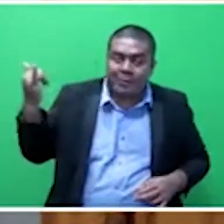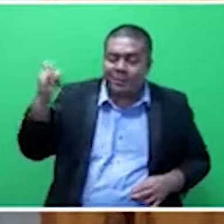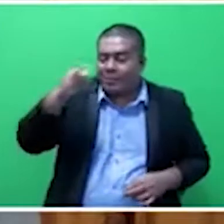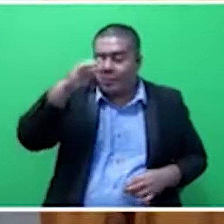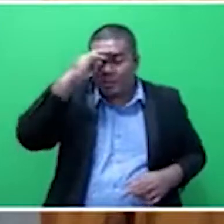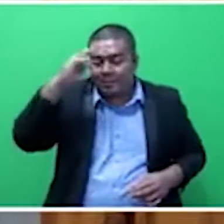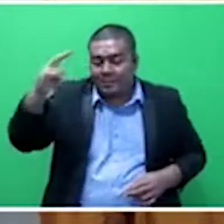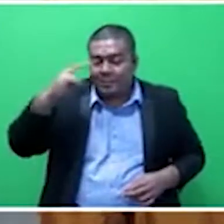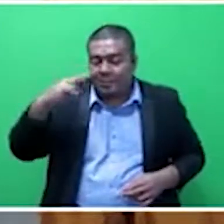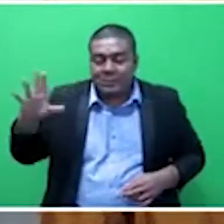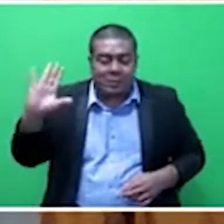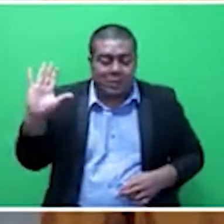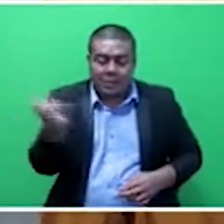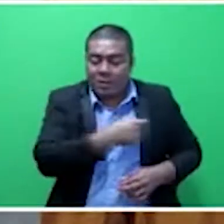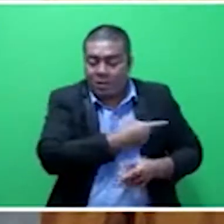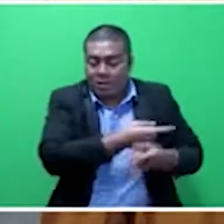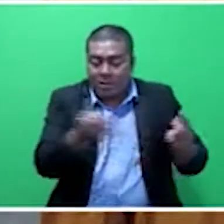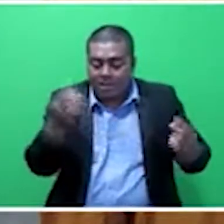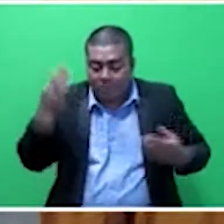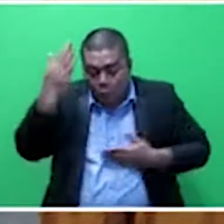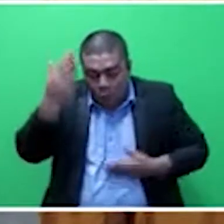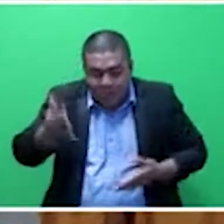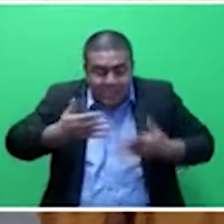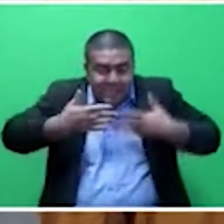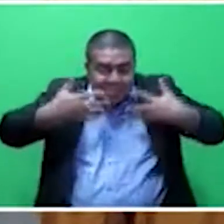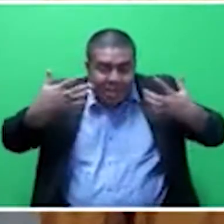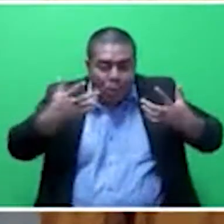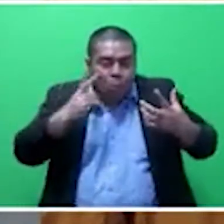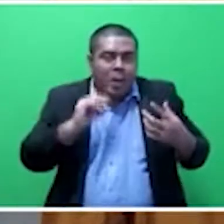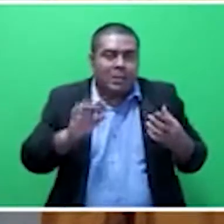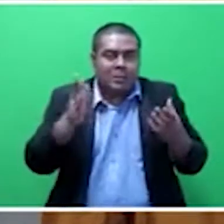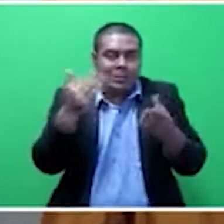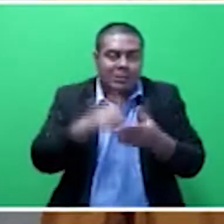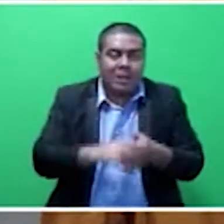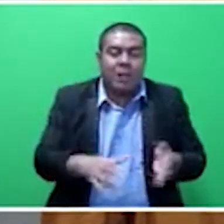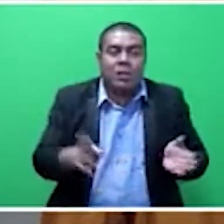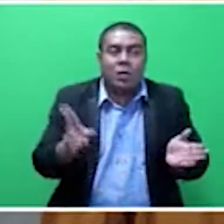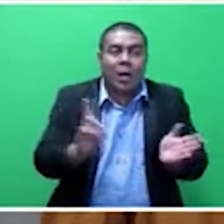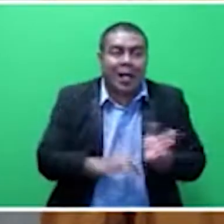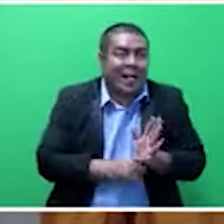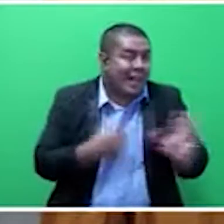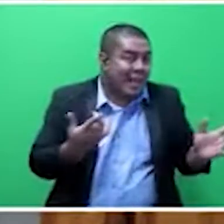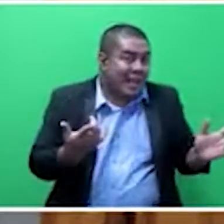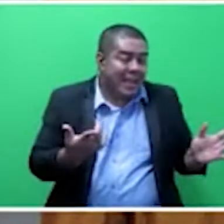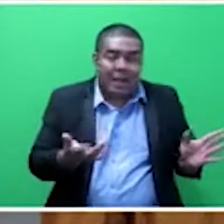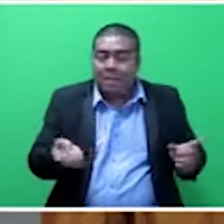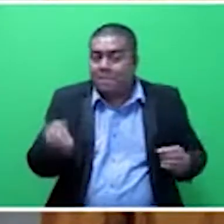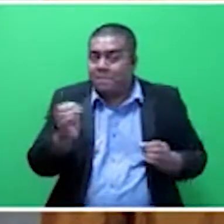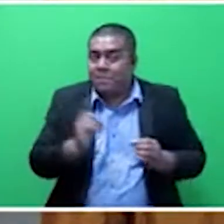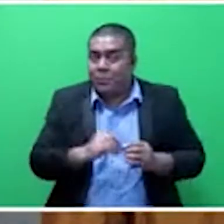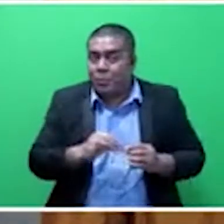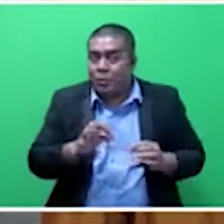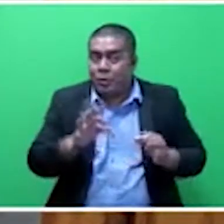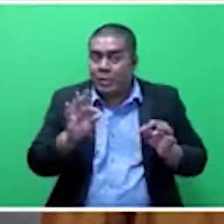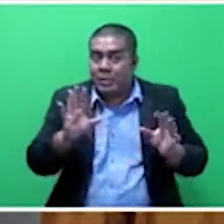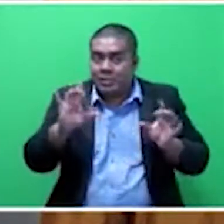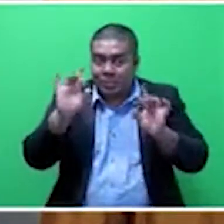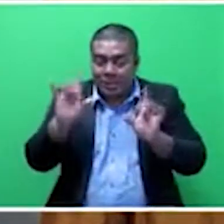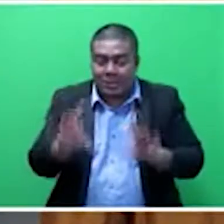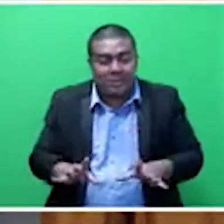it gives every Fijian honor and smile when it lands in Los Angeles, Brisbane, Sydney, and other